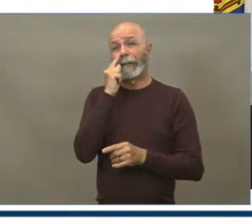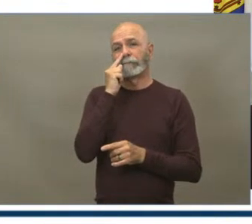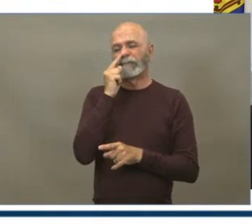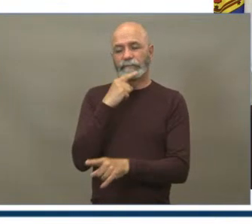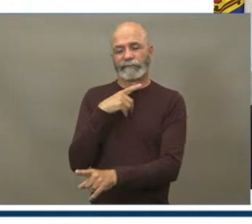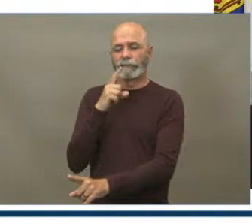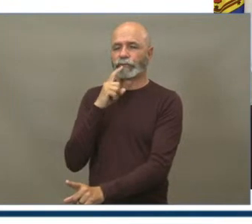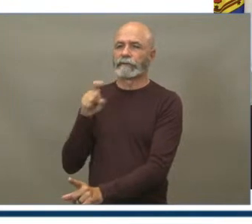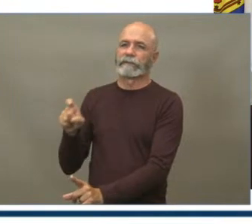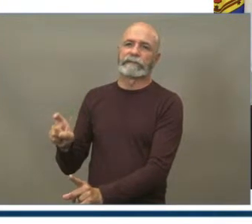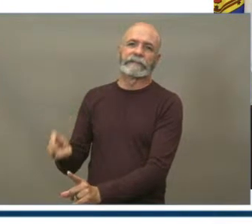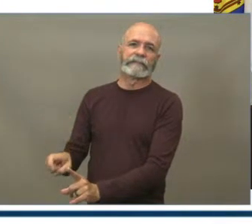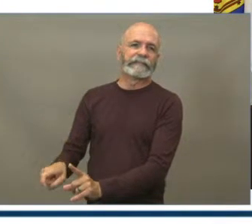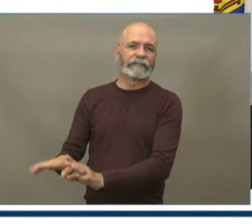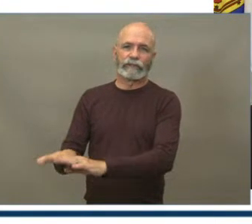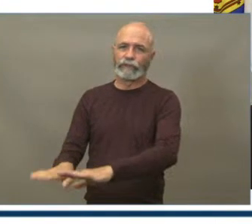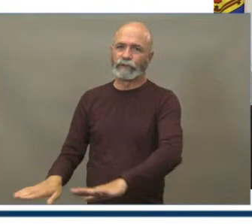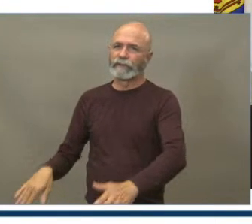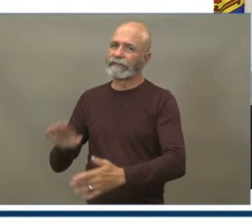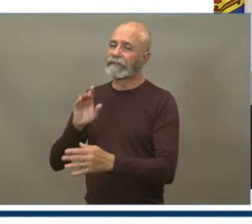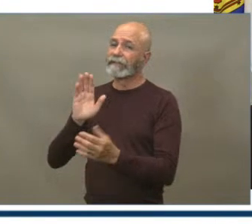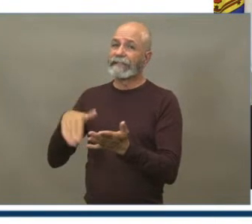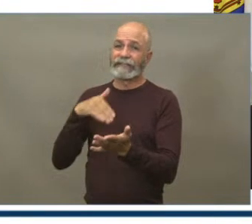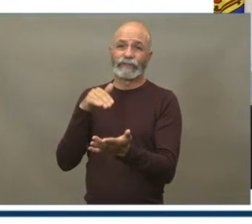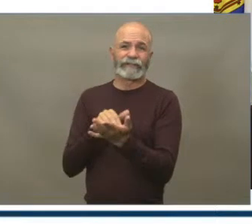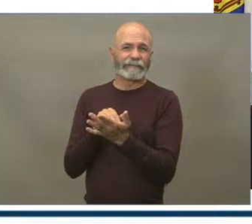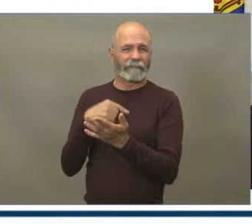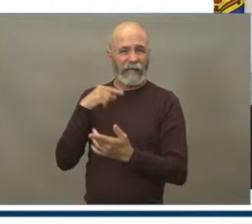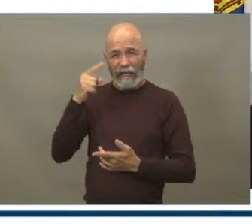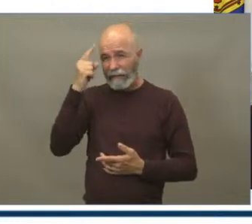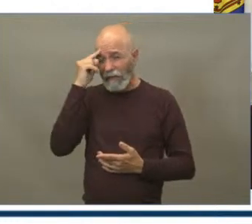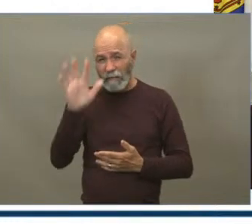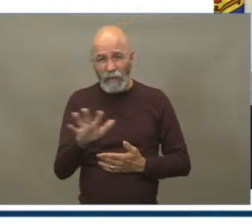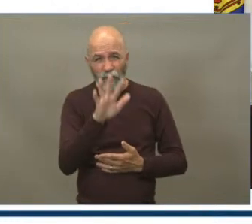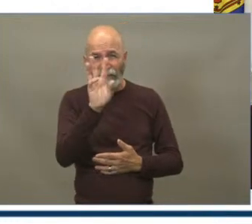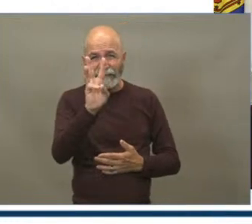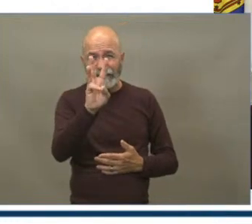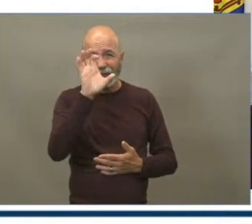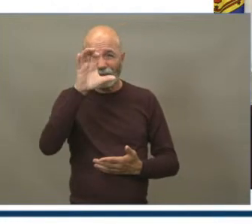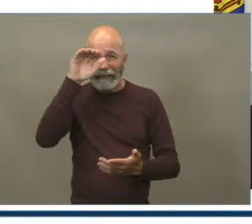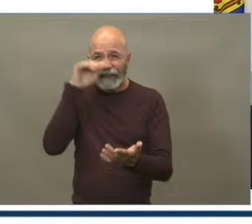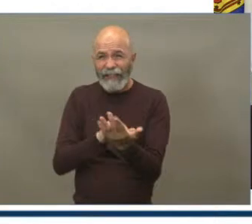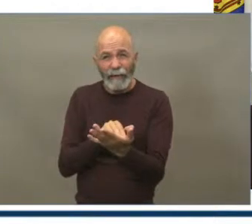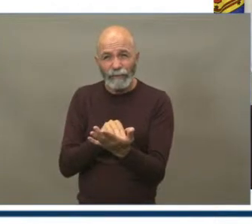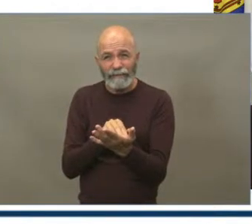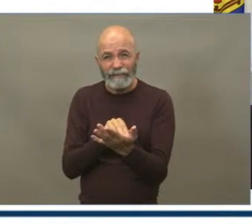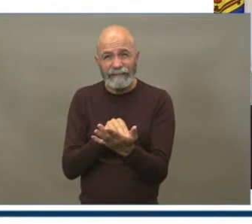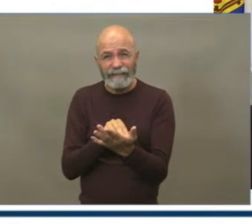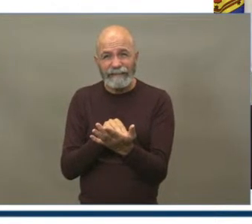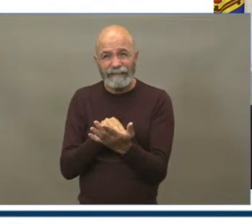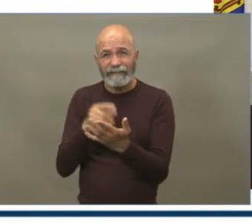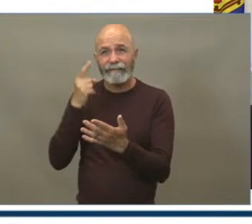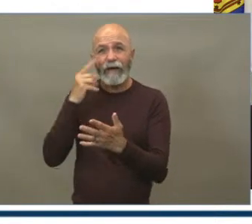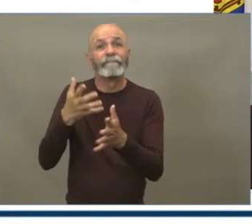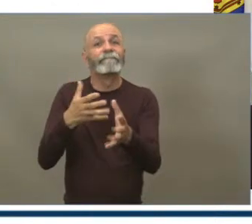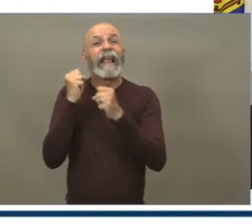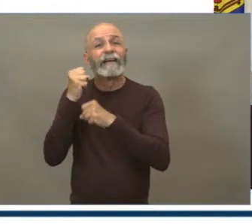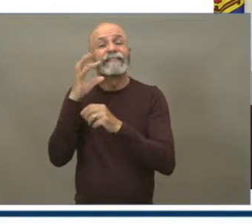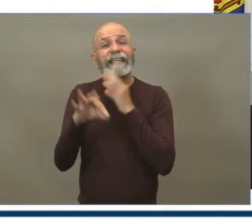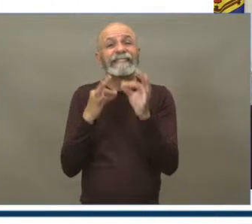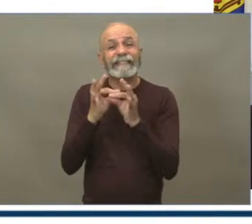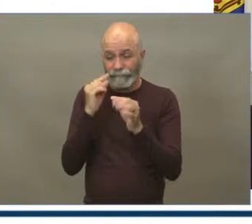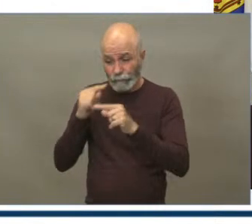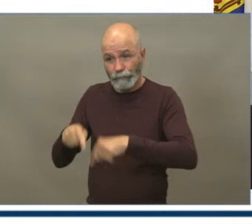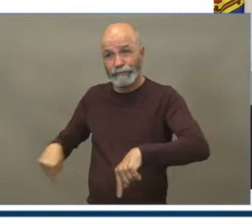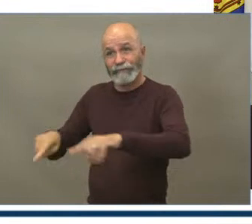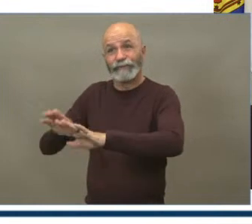My understanding is there's about 600,000 rapid tests in stockpile, and early childhood educators want to know when they can expect